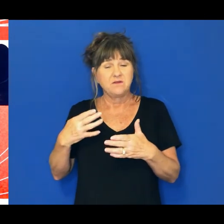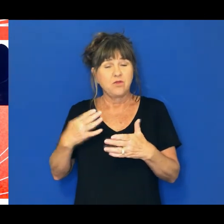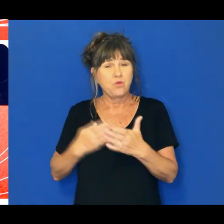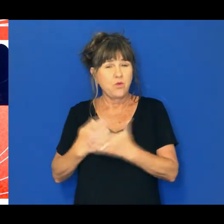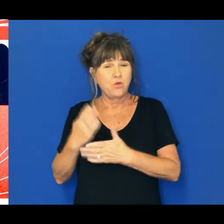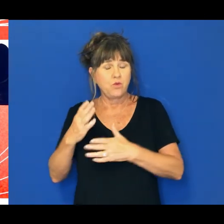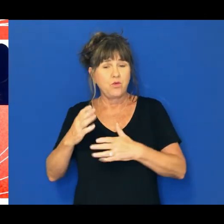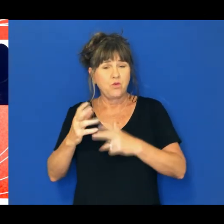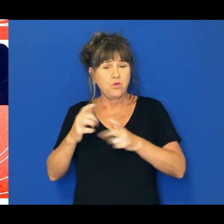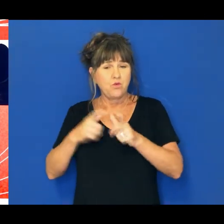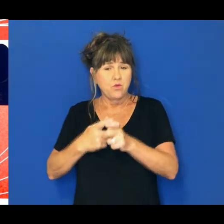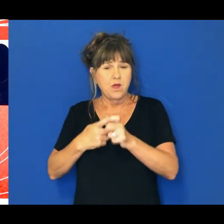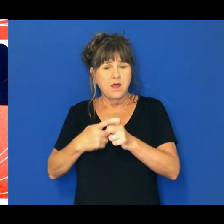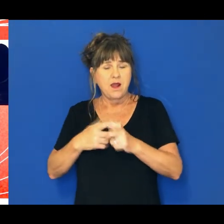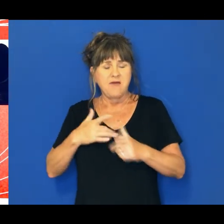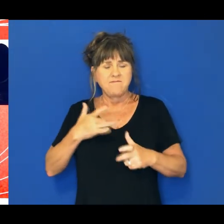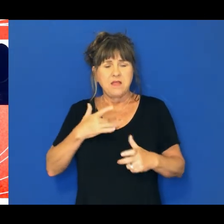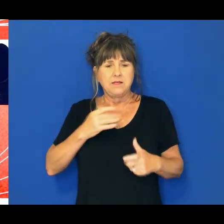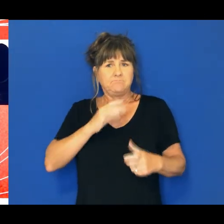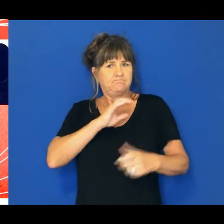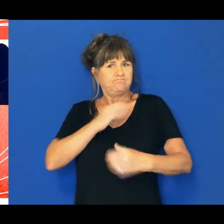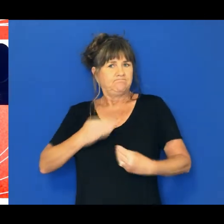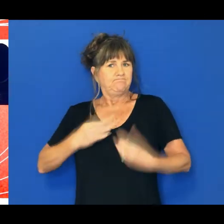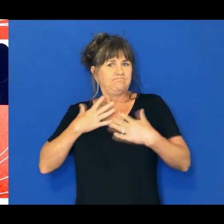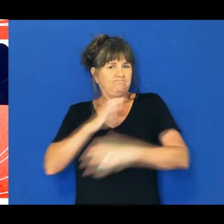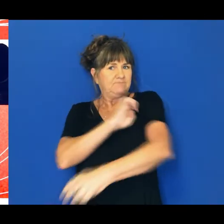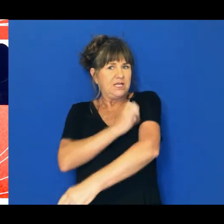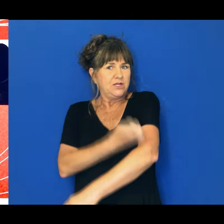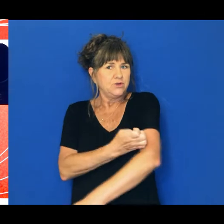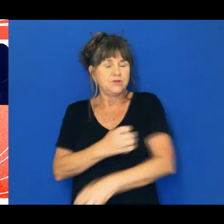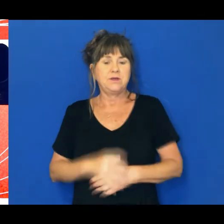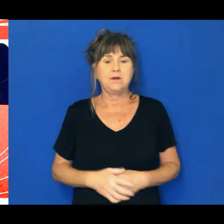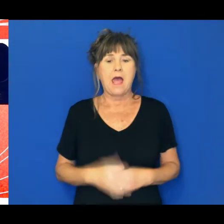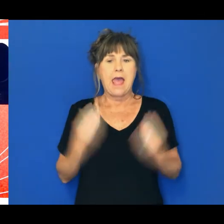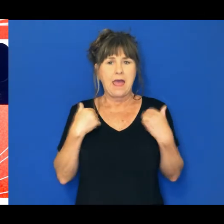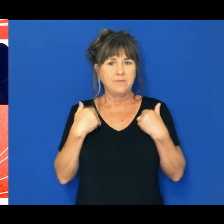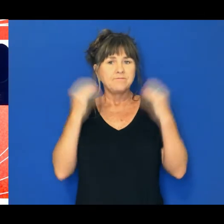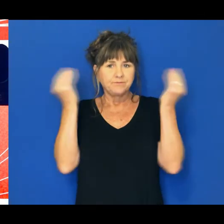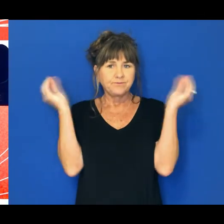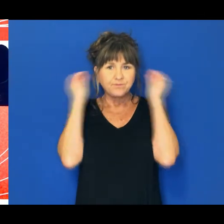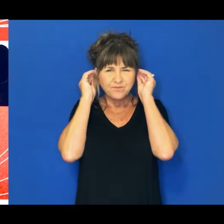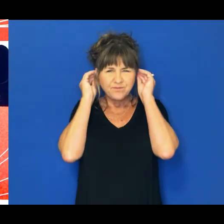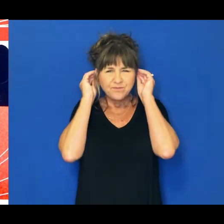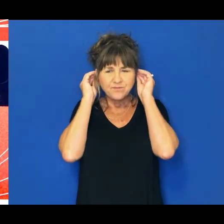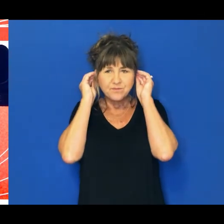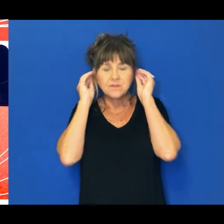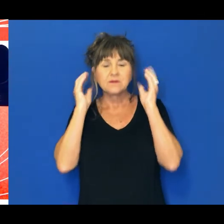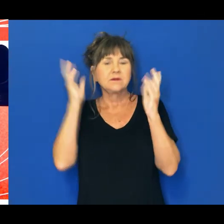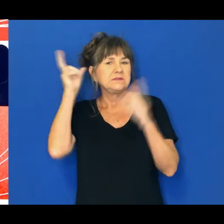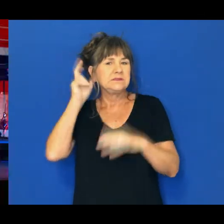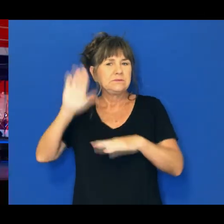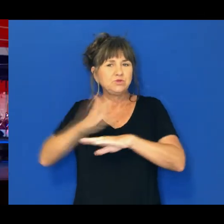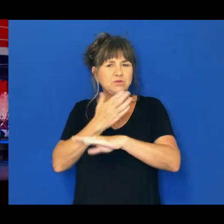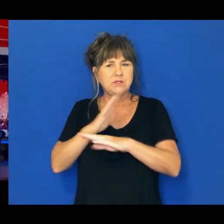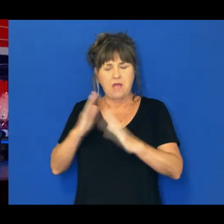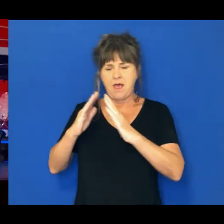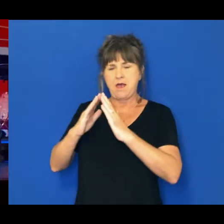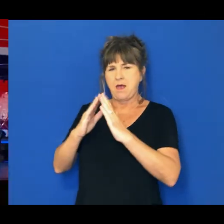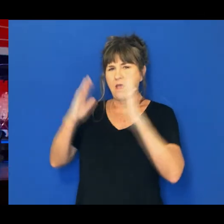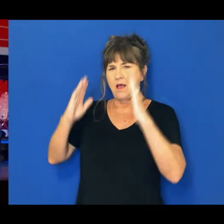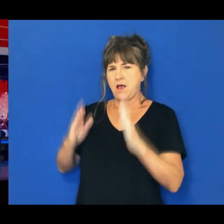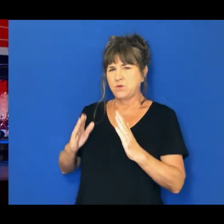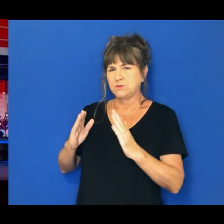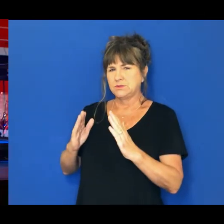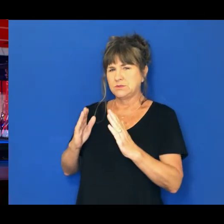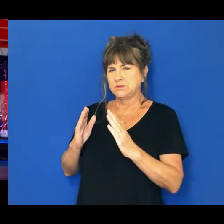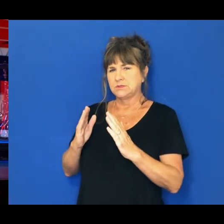gassed. I'm getting gassed. And so I had my headphones with me. And I had some house music. I don't know if you know what that is, but anybody